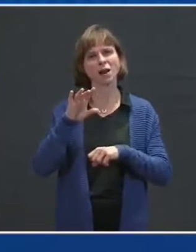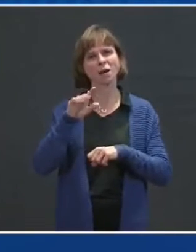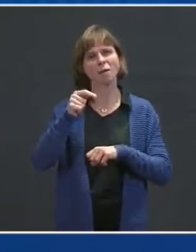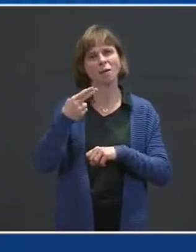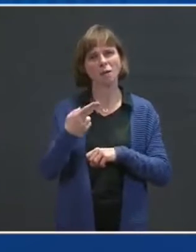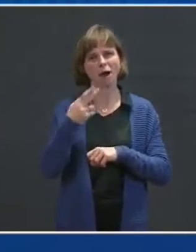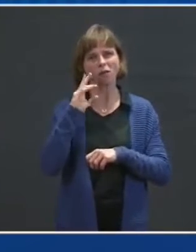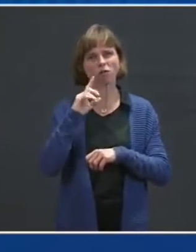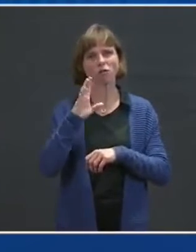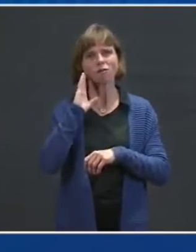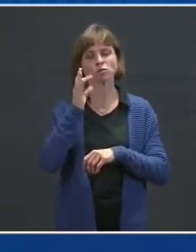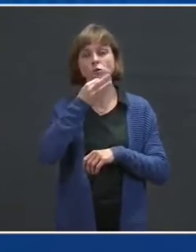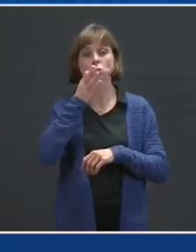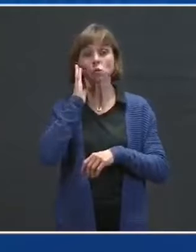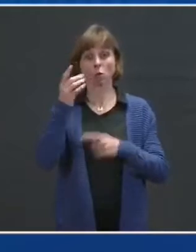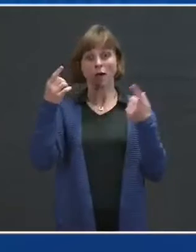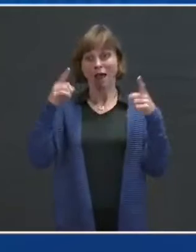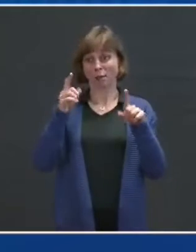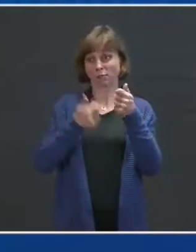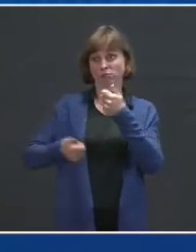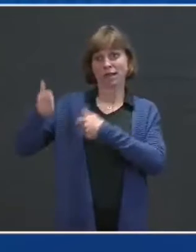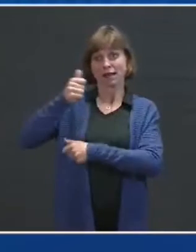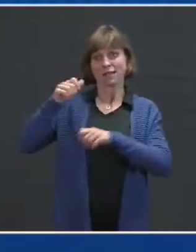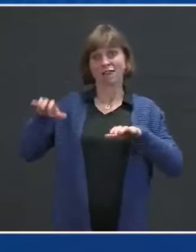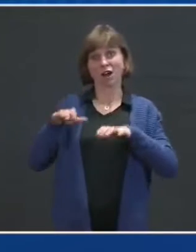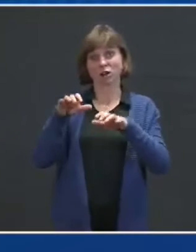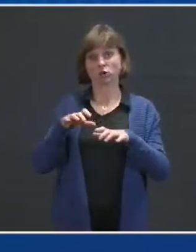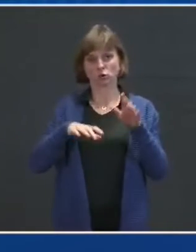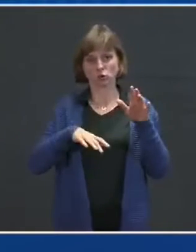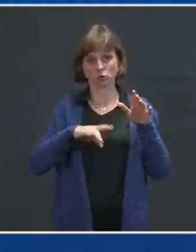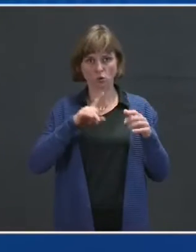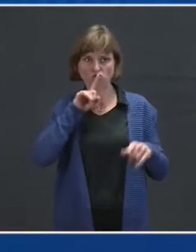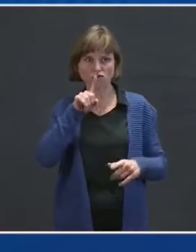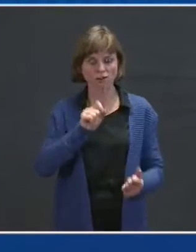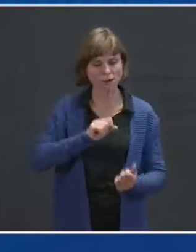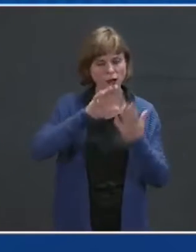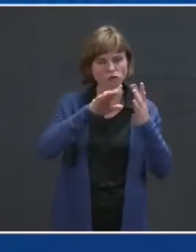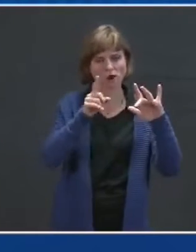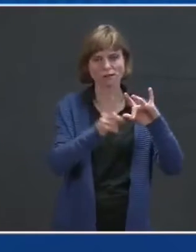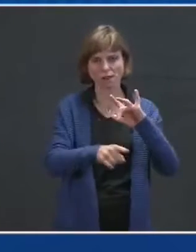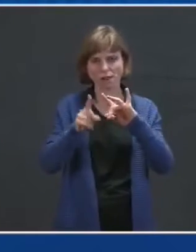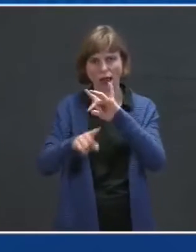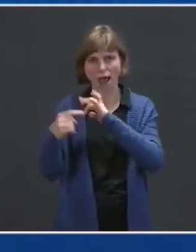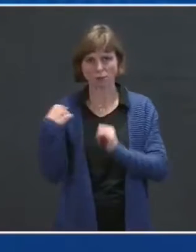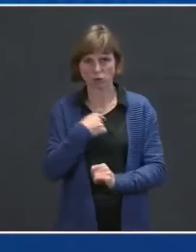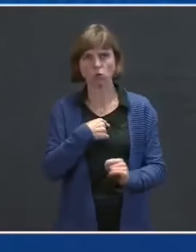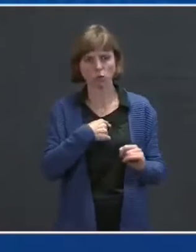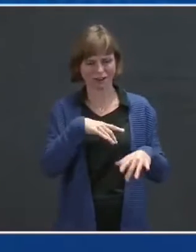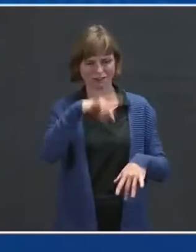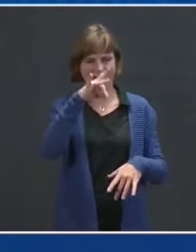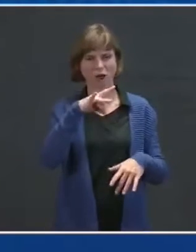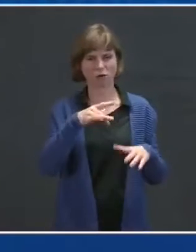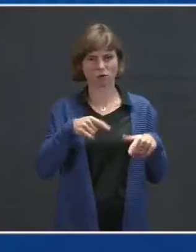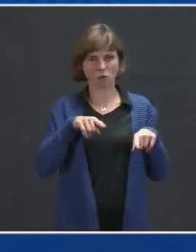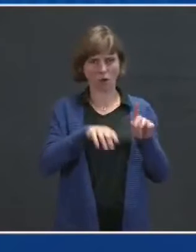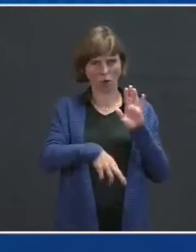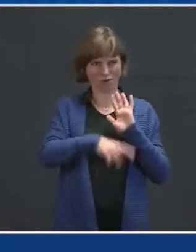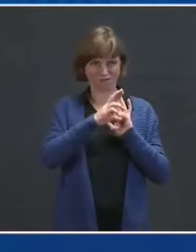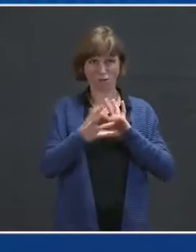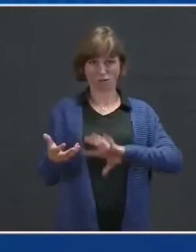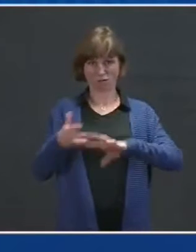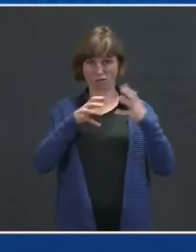upcoming executive action to address the gaps we've identified in our review of this incident. And